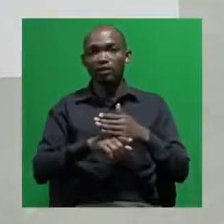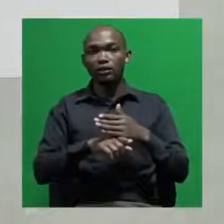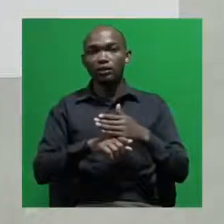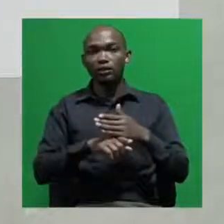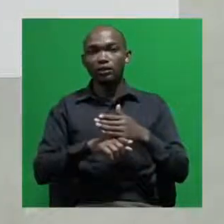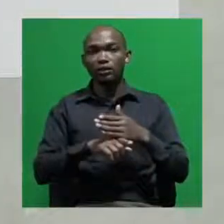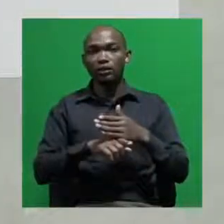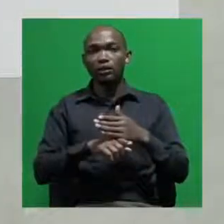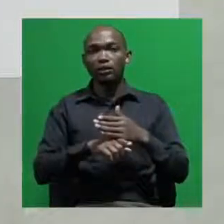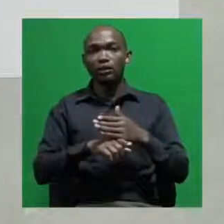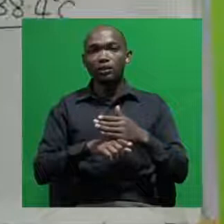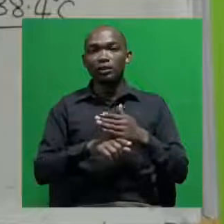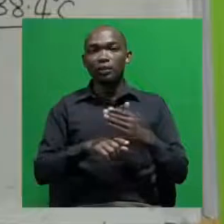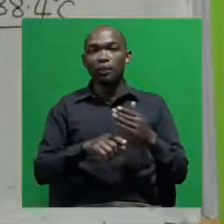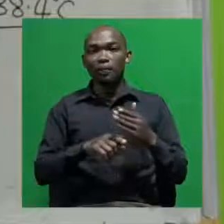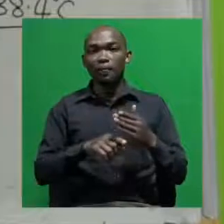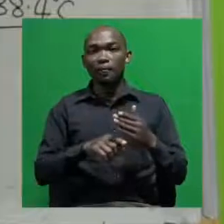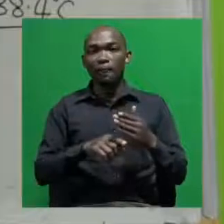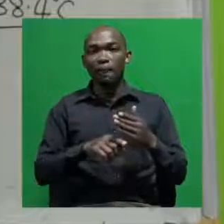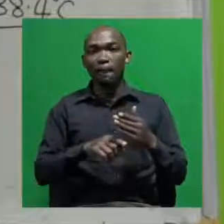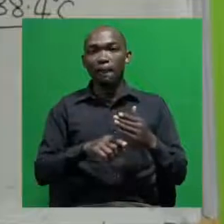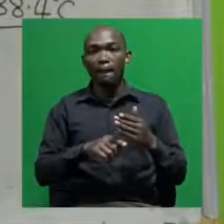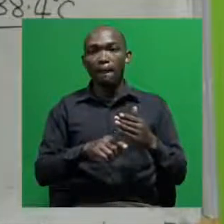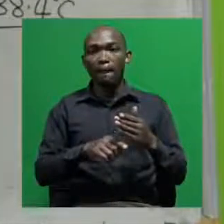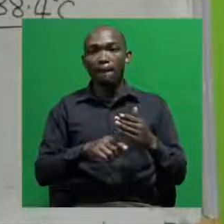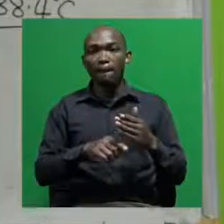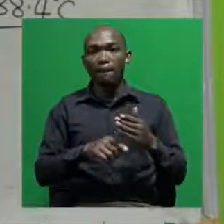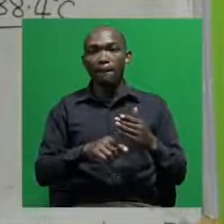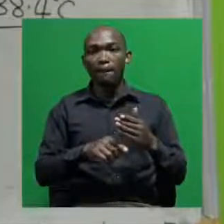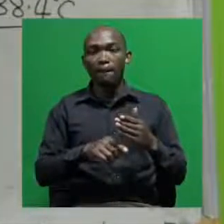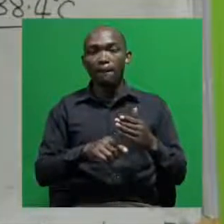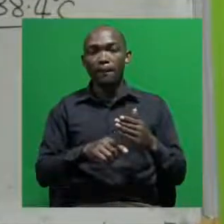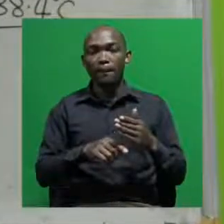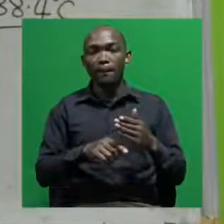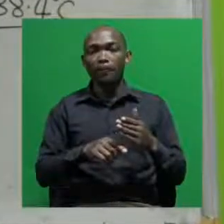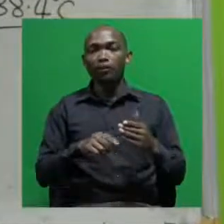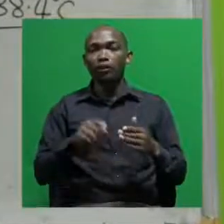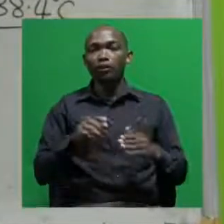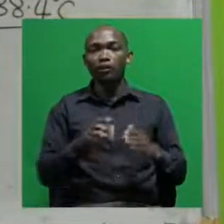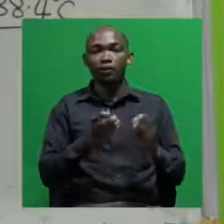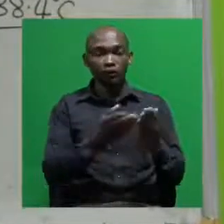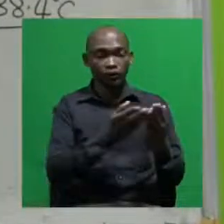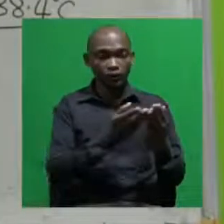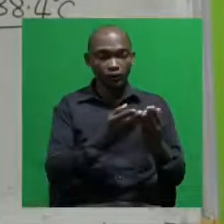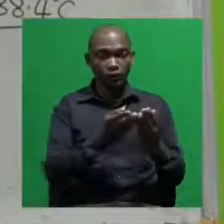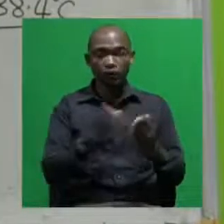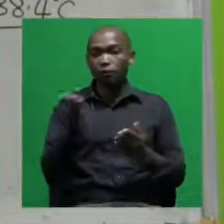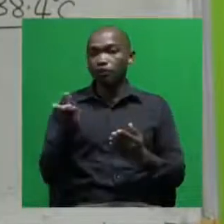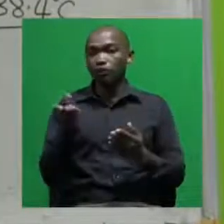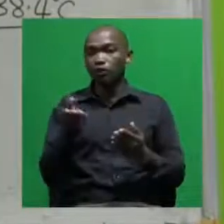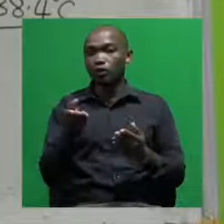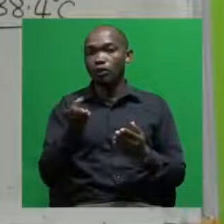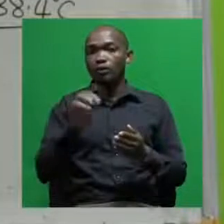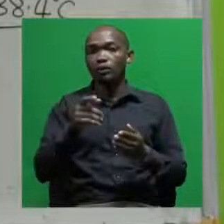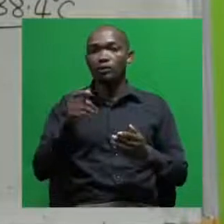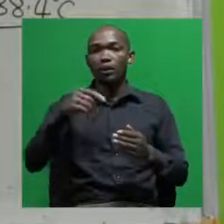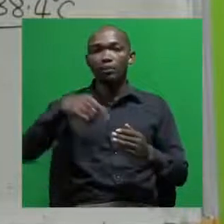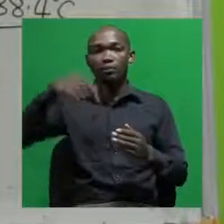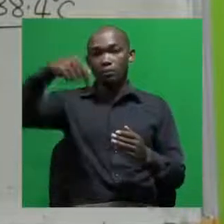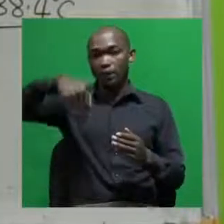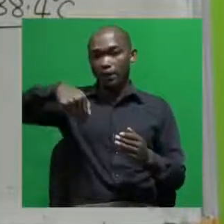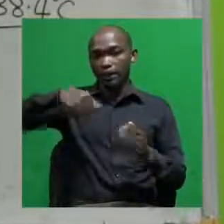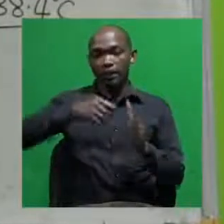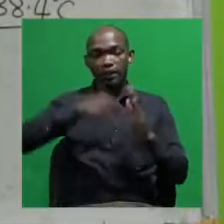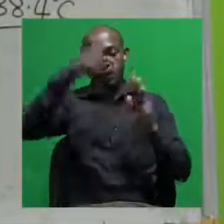careful, don't touch the bulb while you are just taking the reading. Then place your thermometer upright.